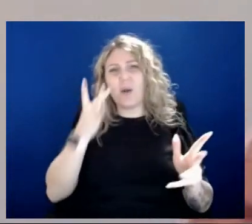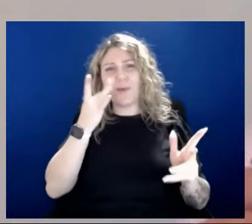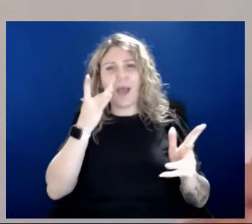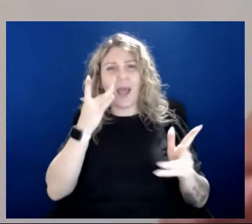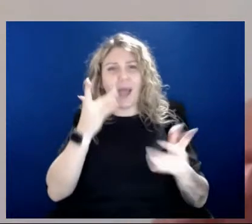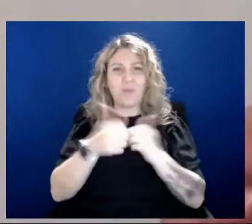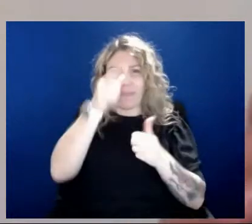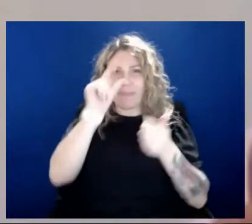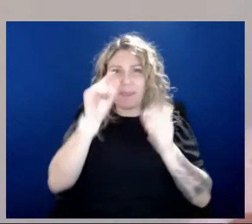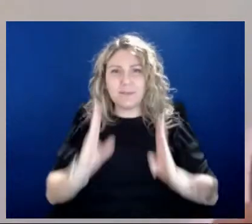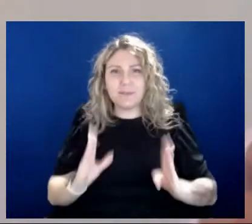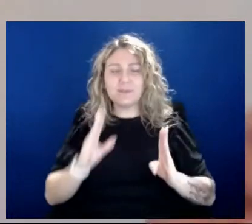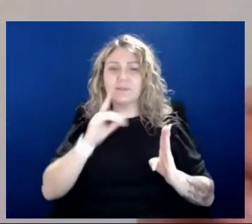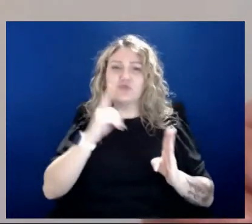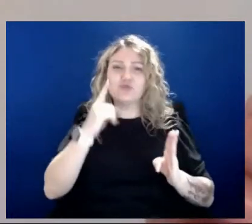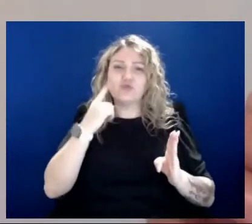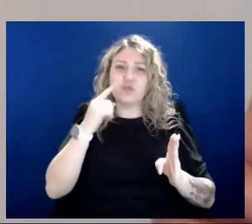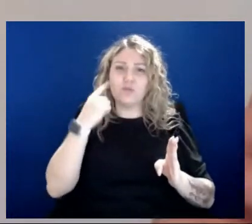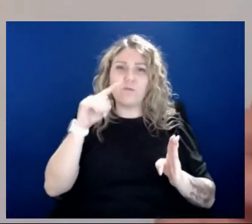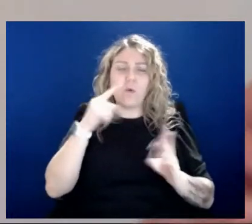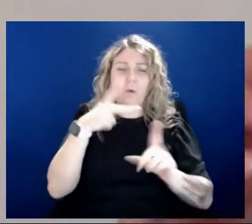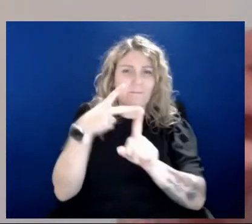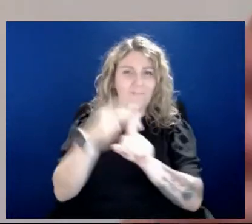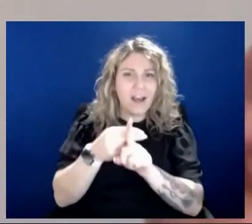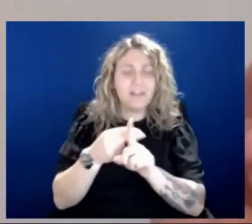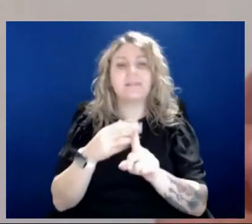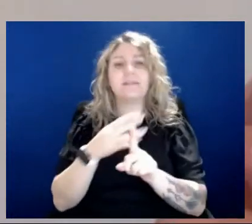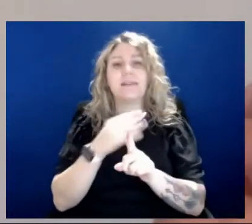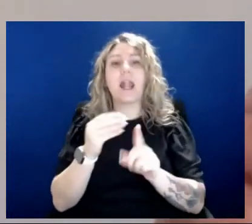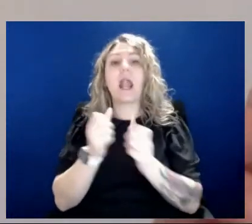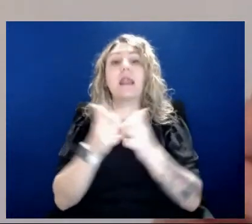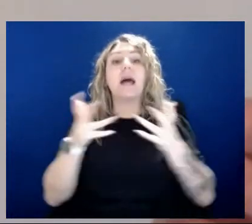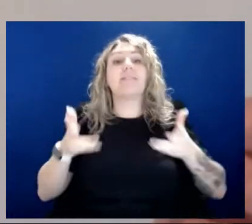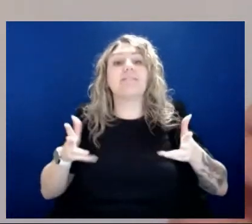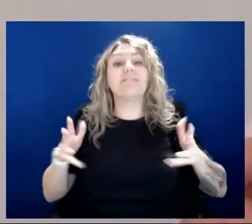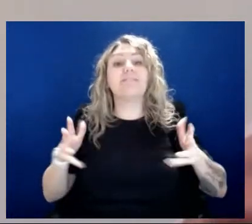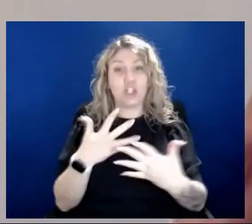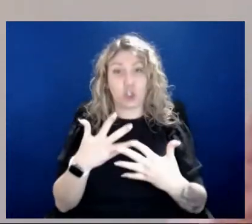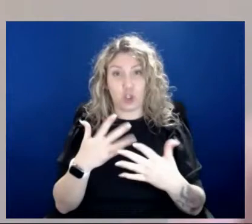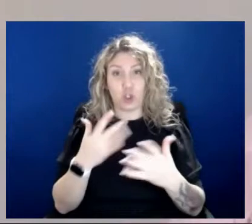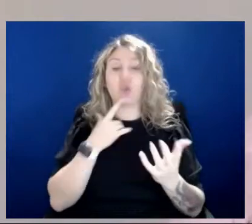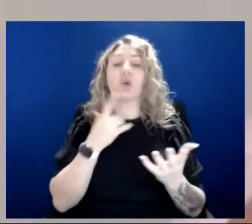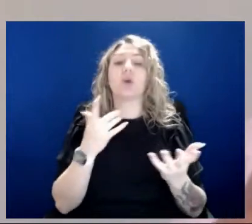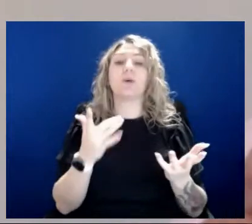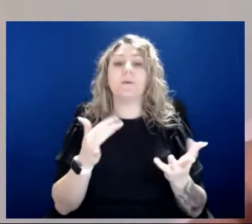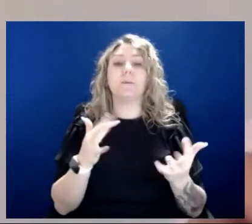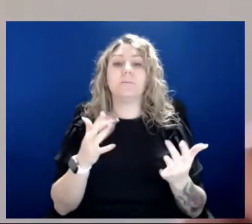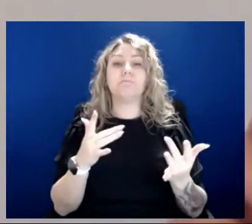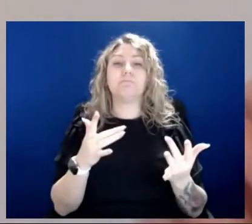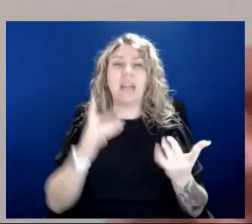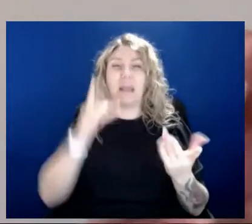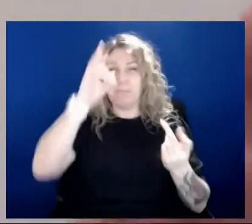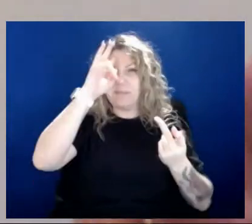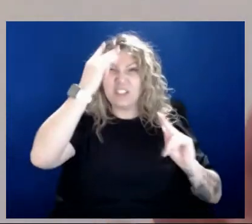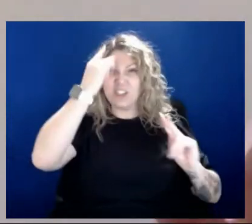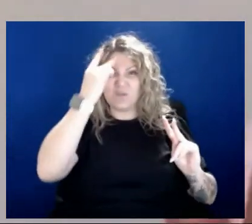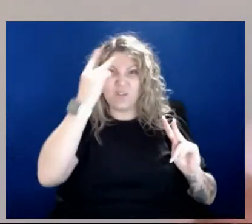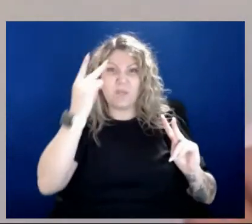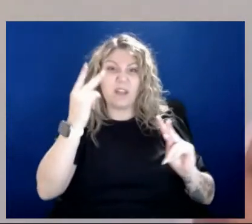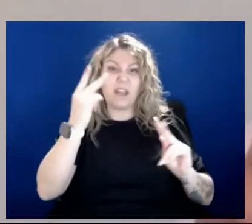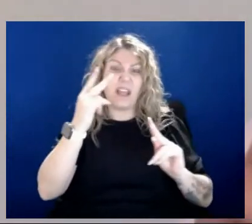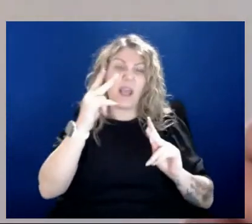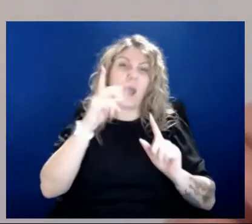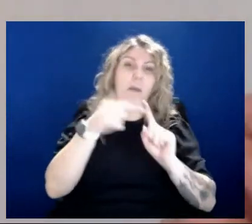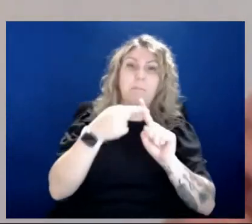Latinos towards the vaccine. And we had a lot of fear and misinformation about infertility,